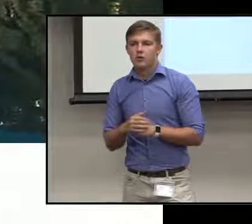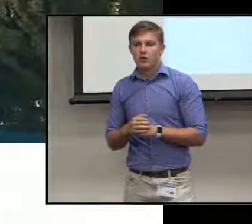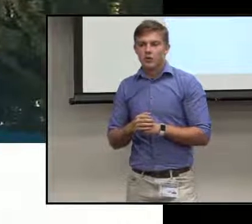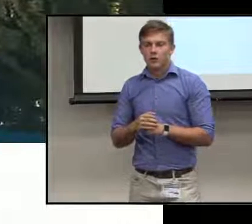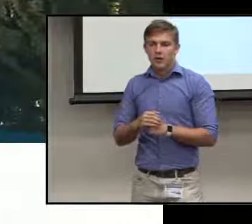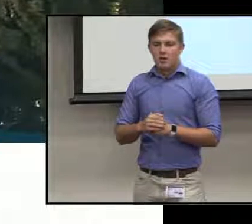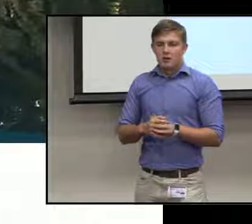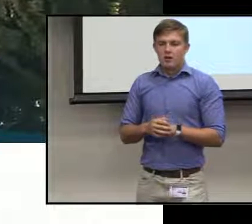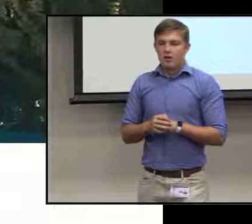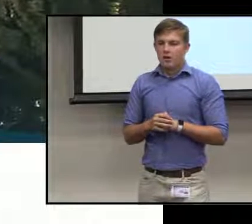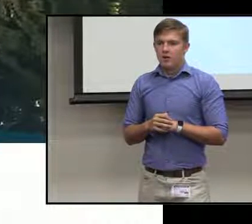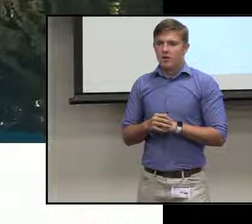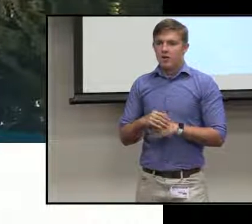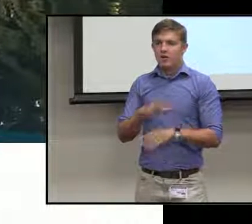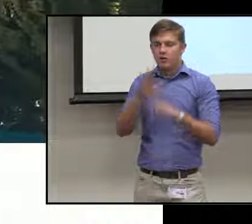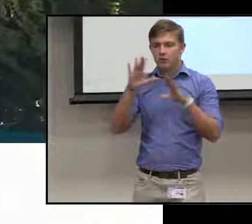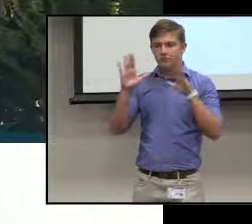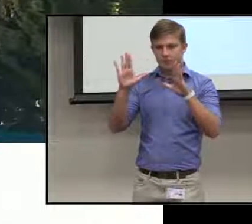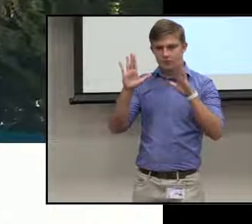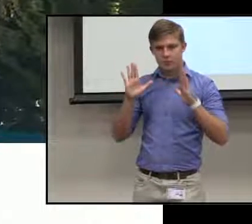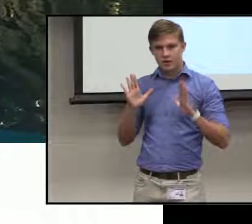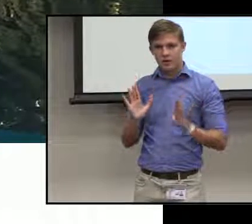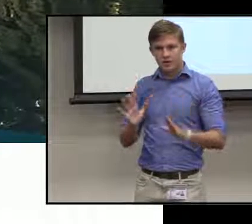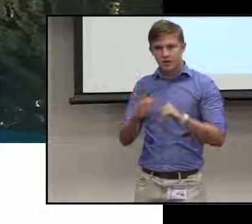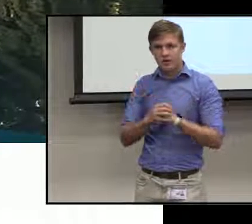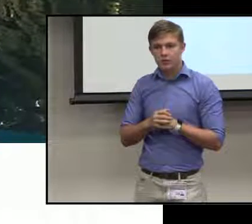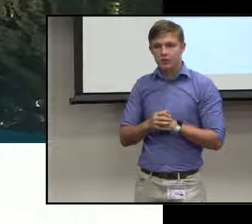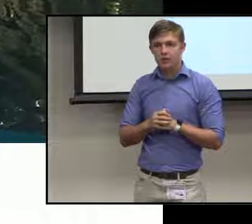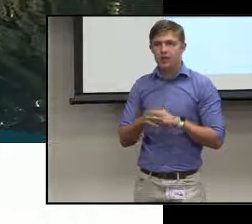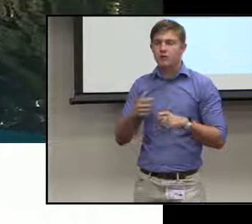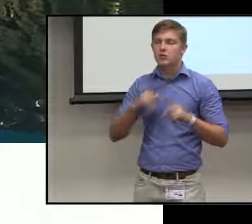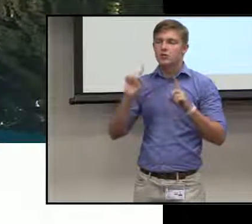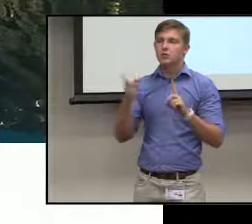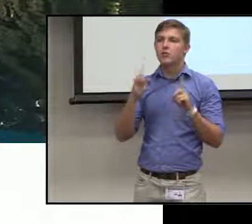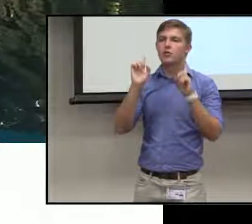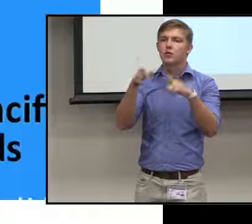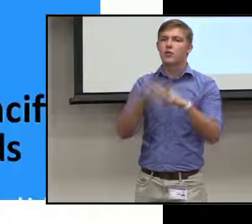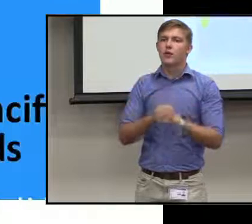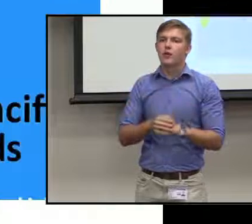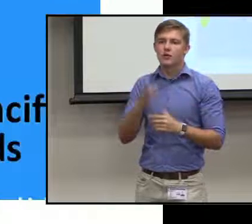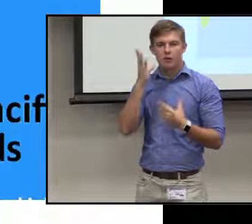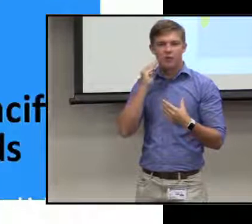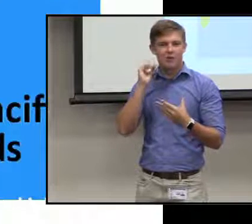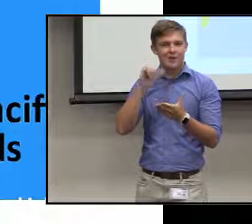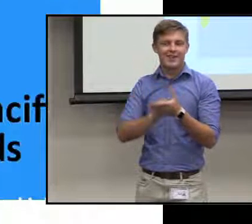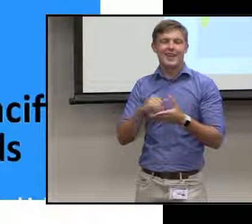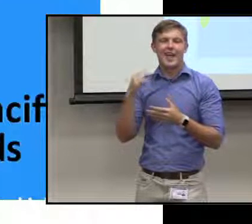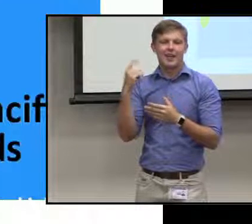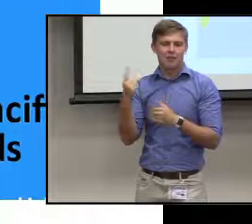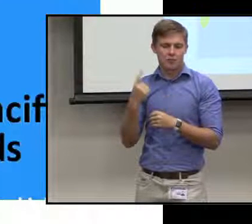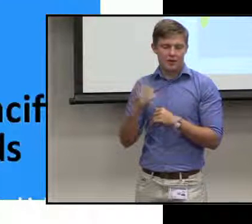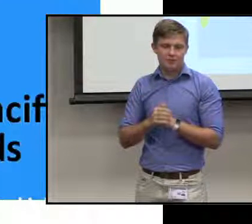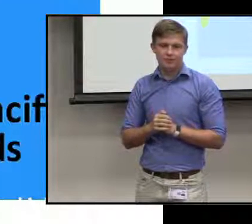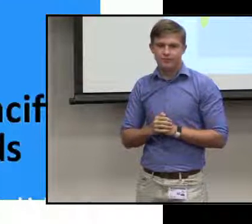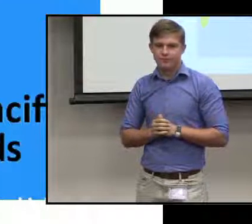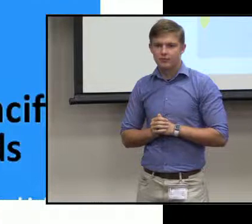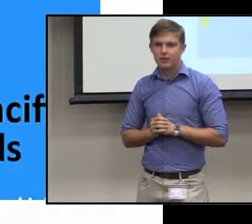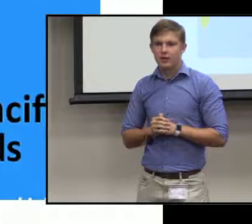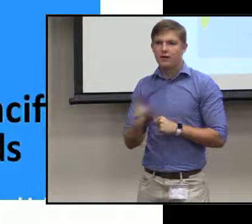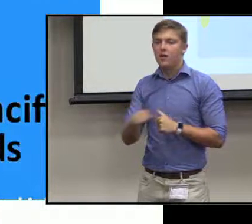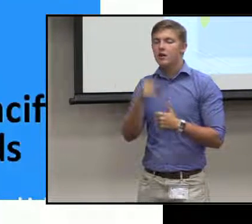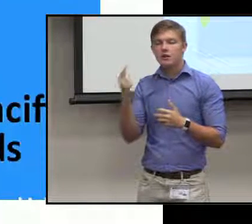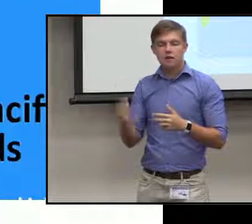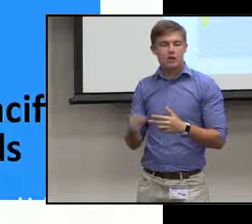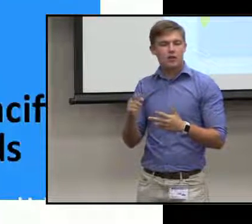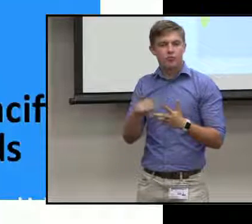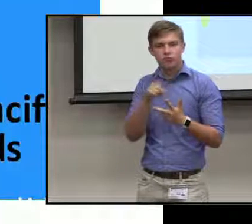country. So it is magnificent. Hope you get to go there just to experience that someday. But then there's another word I would